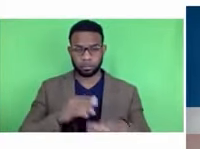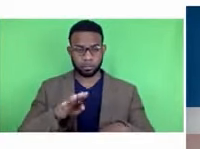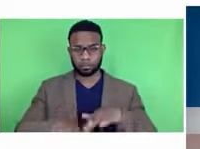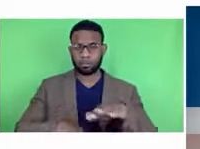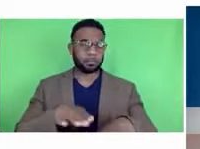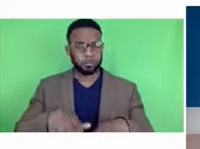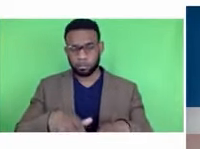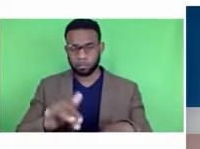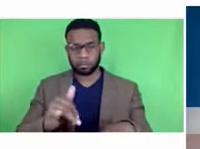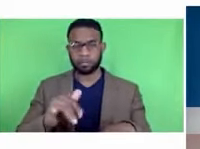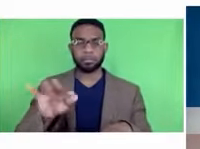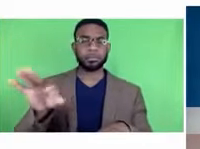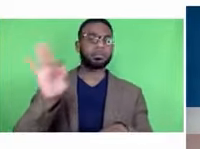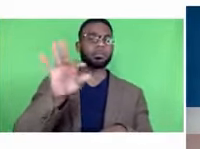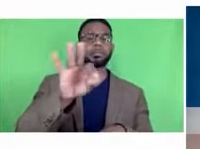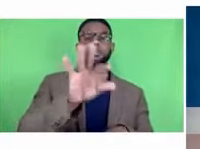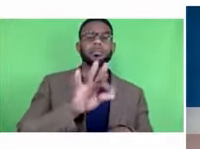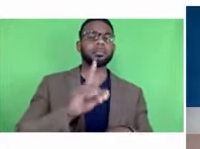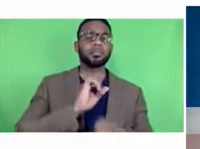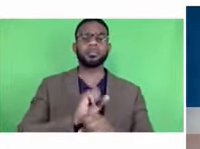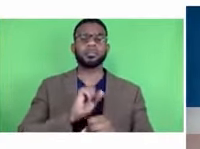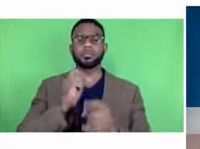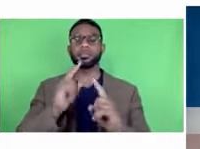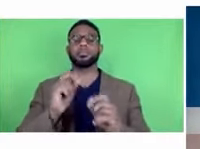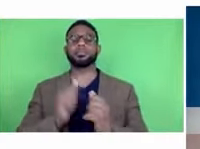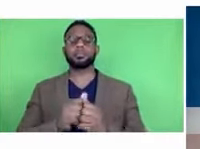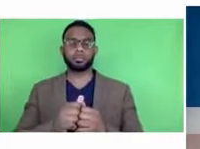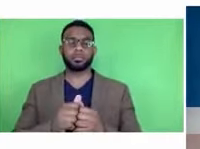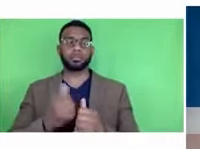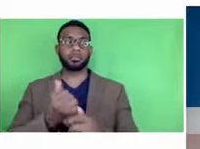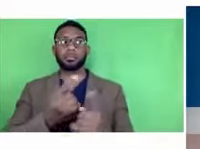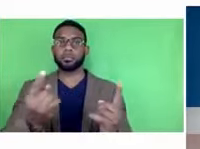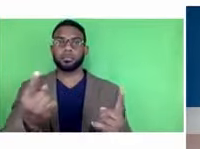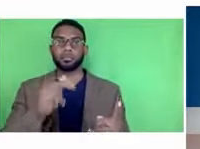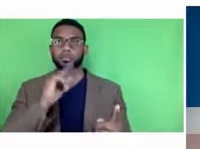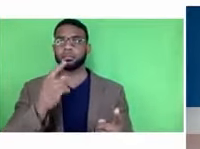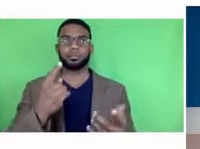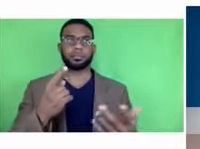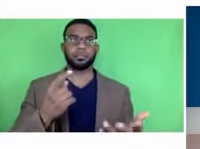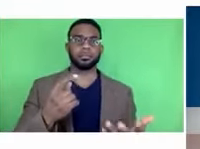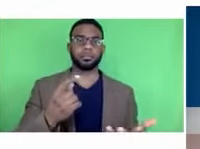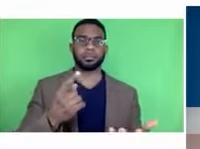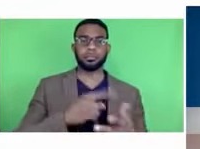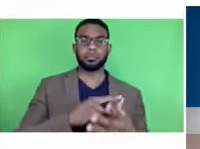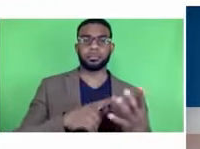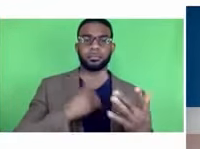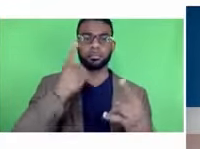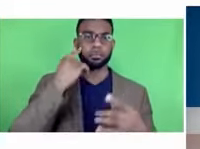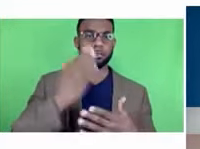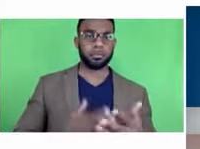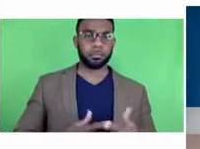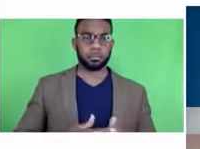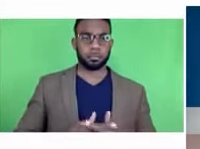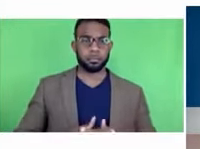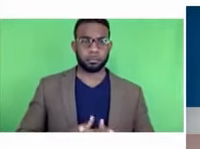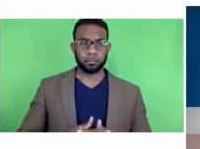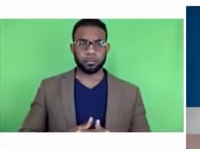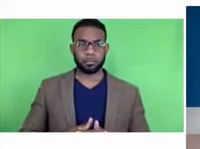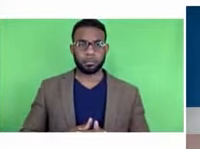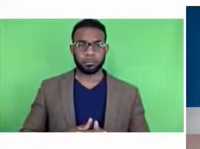know, cherry picking the things that are really working for everyone and not just the ones that are working for some. Yeah.